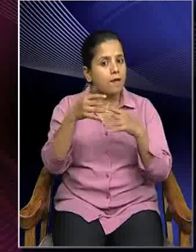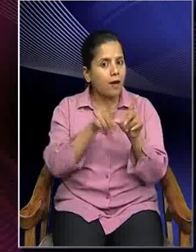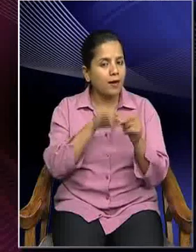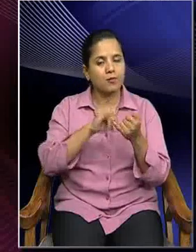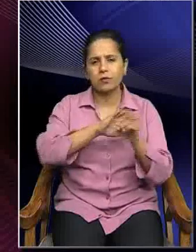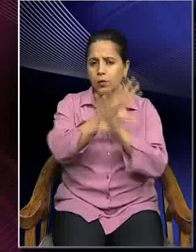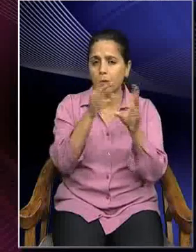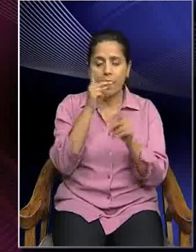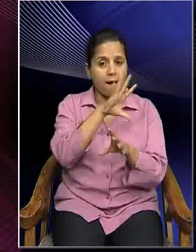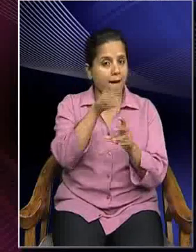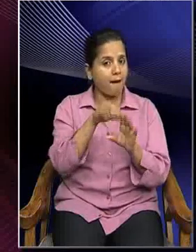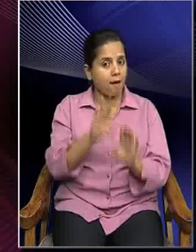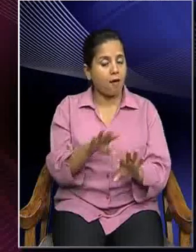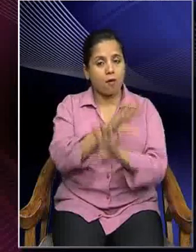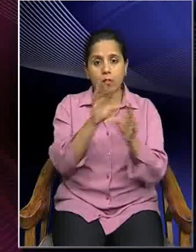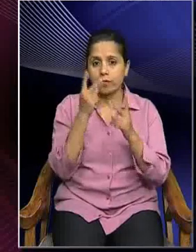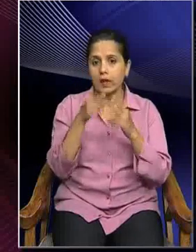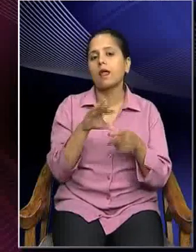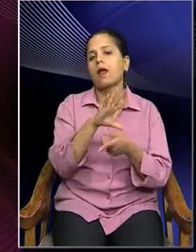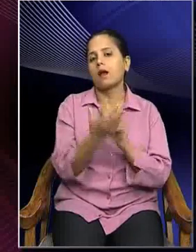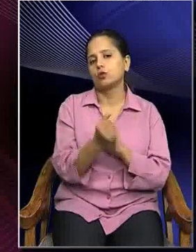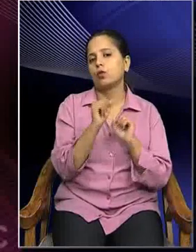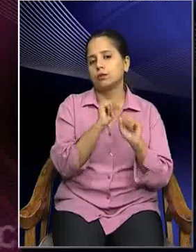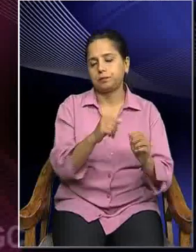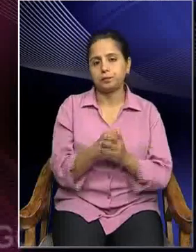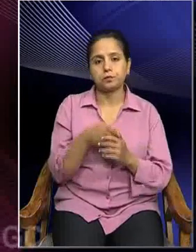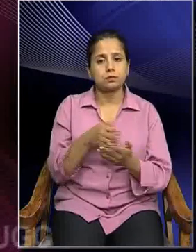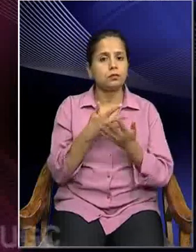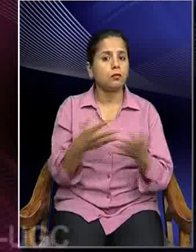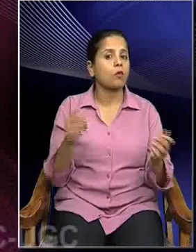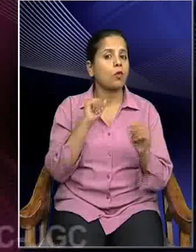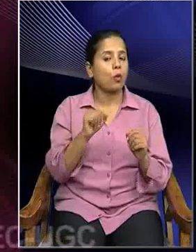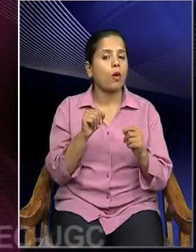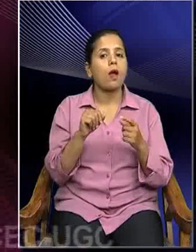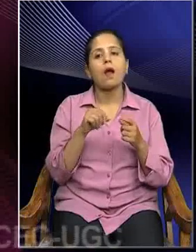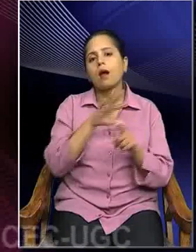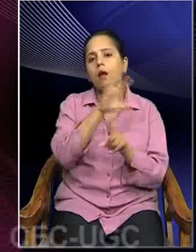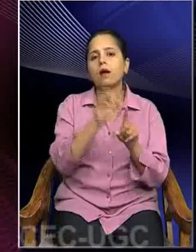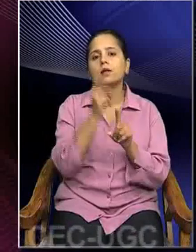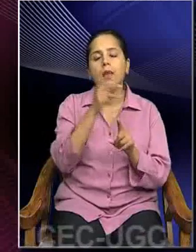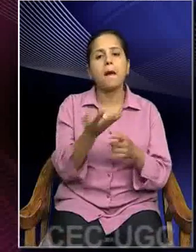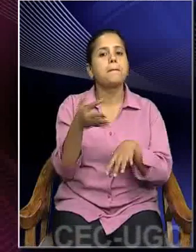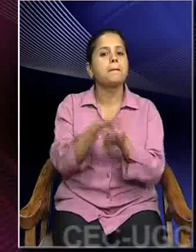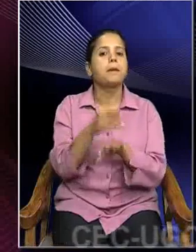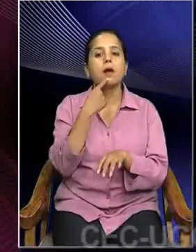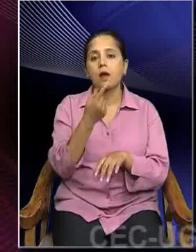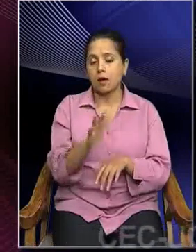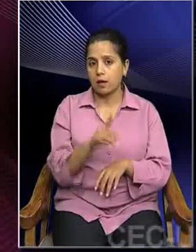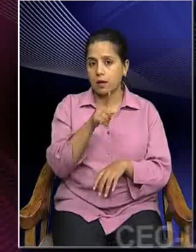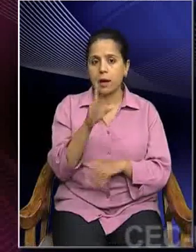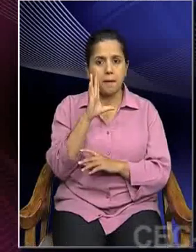of things that fall into culture. Elements of culture implies the